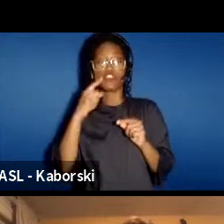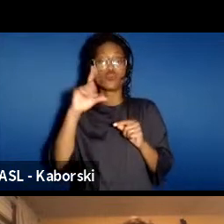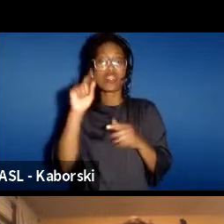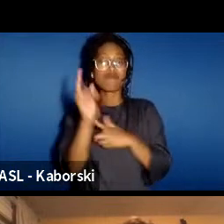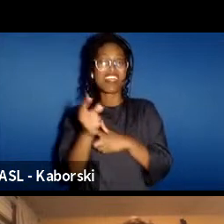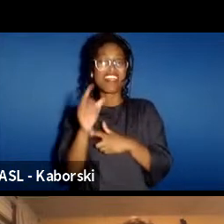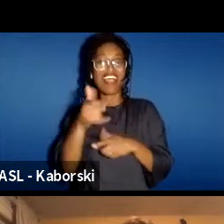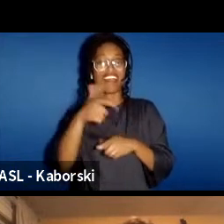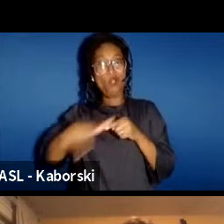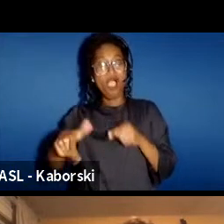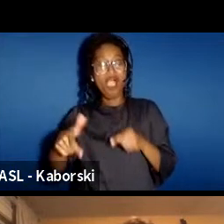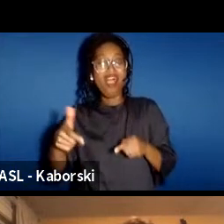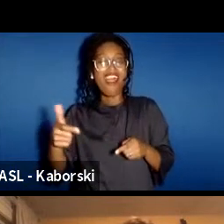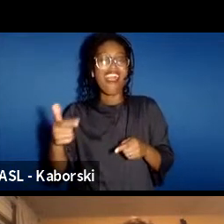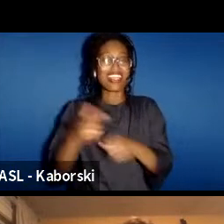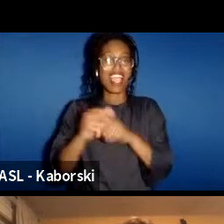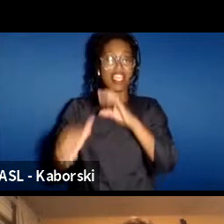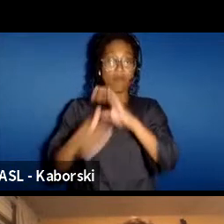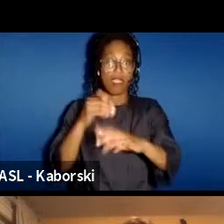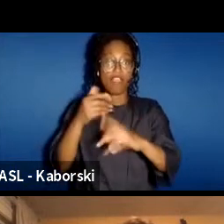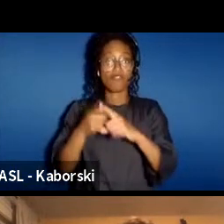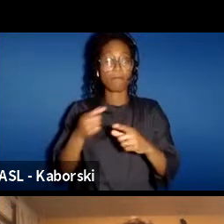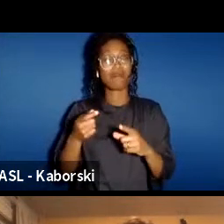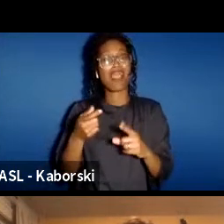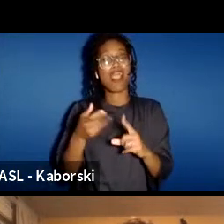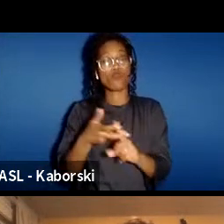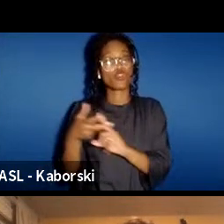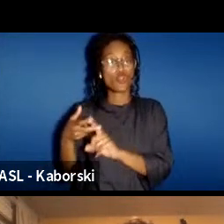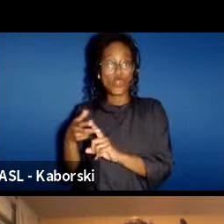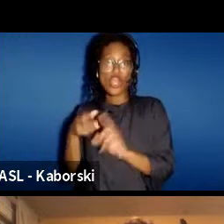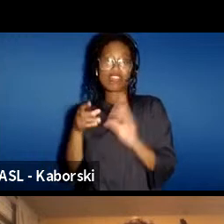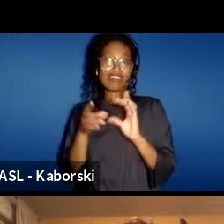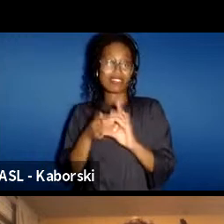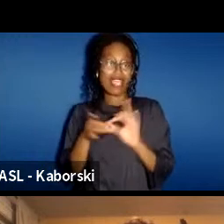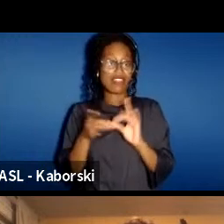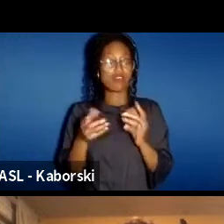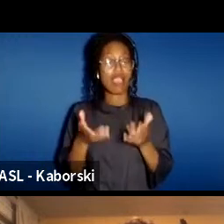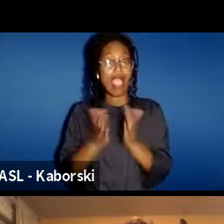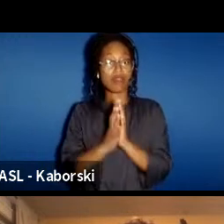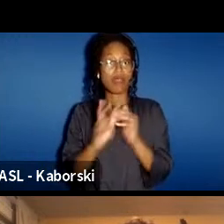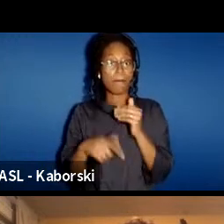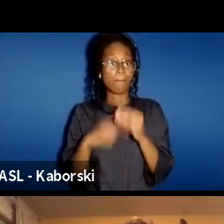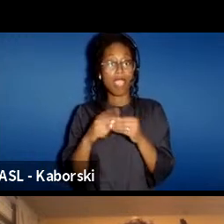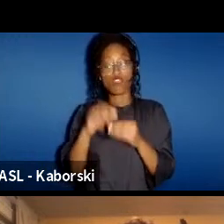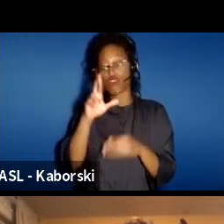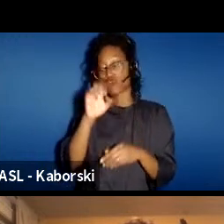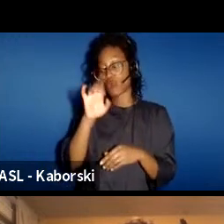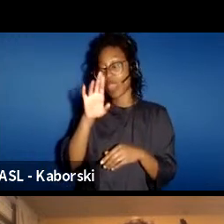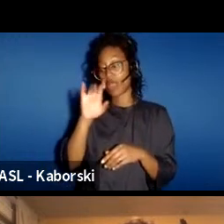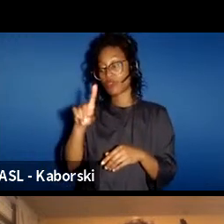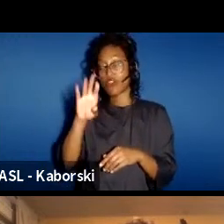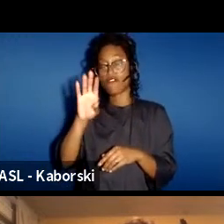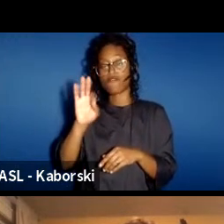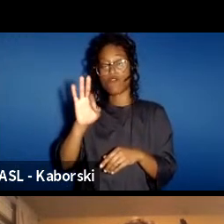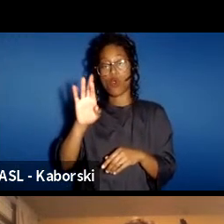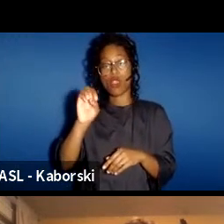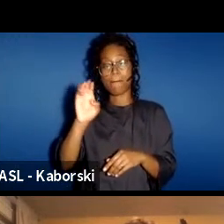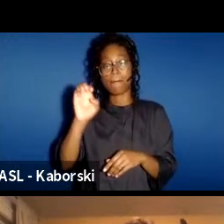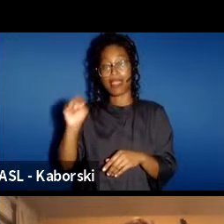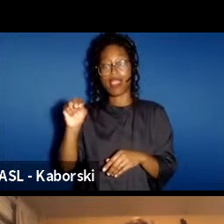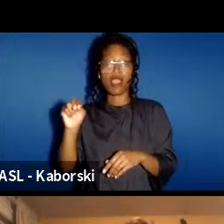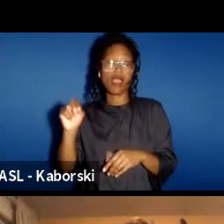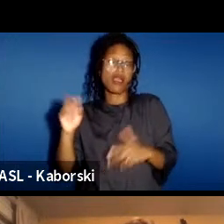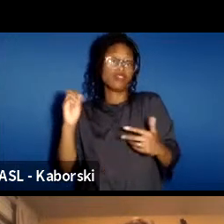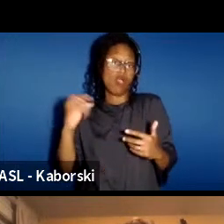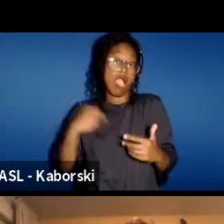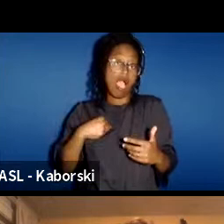that phone call, I got an email from a recruiter asking me about the job at Brown-Forman. So I